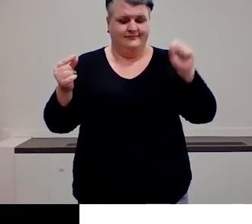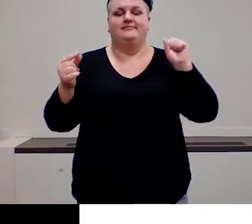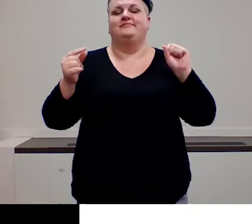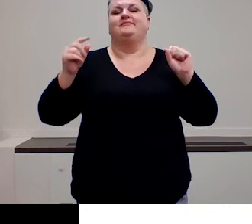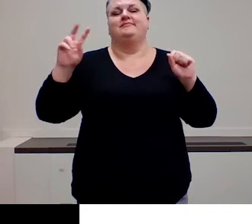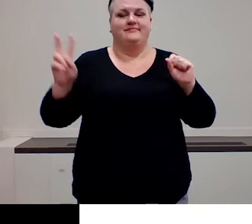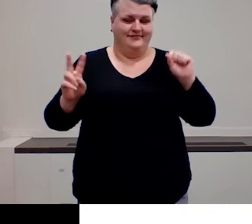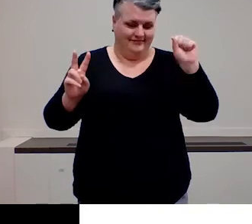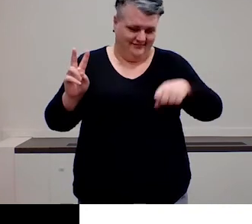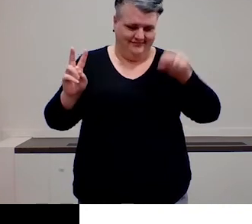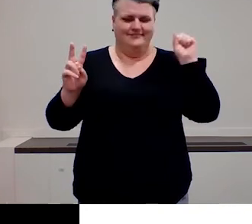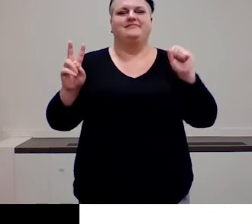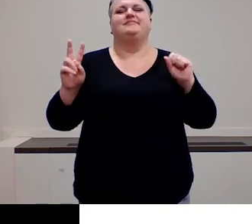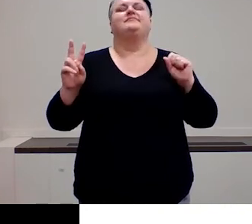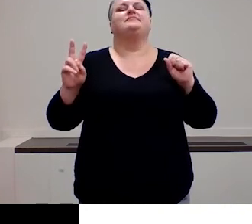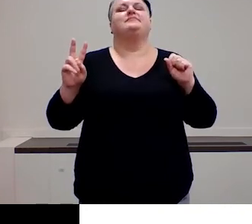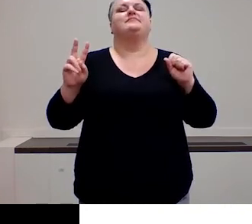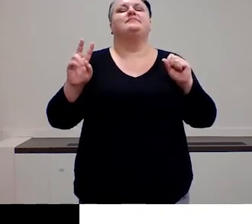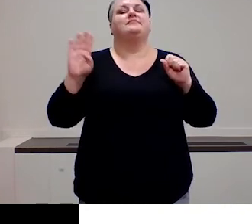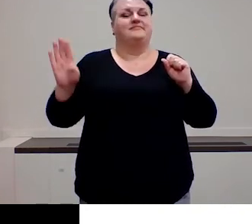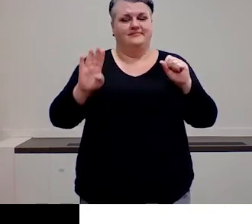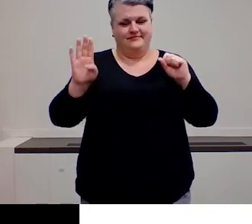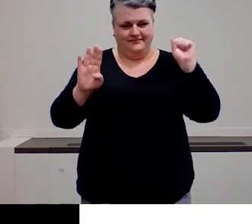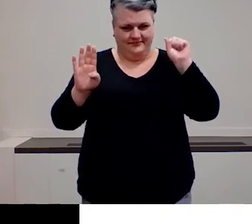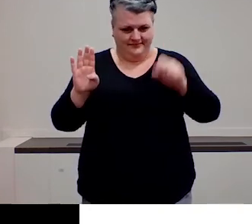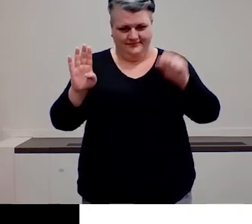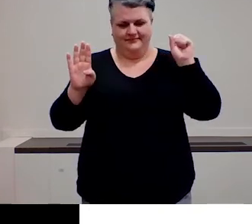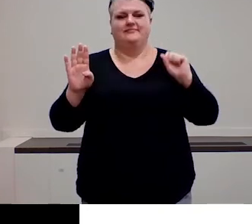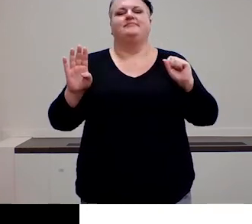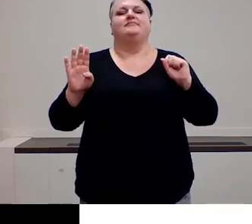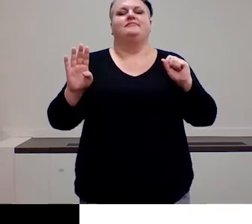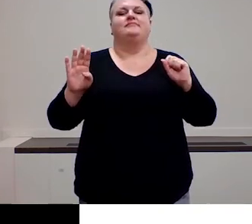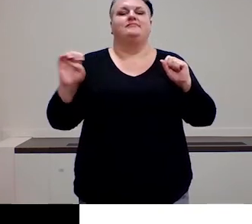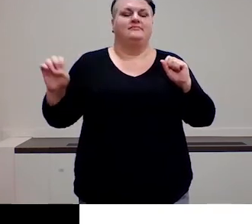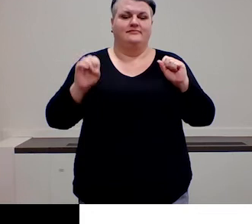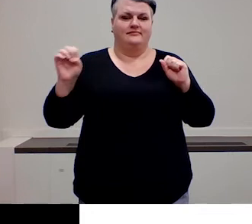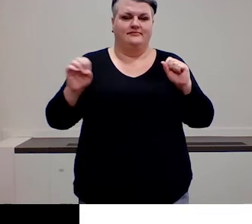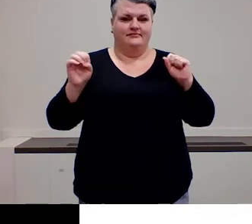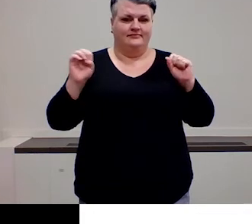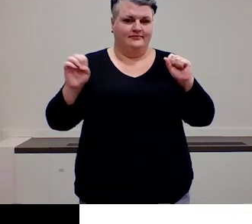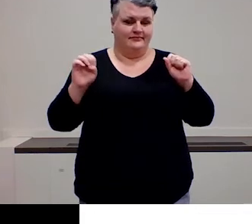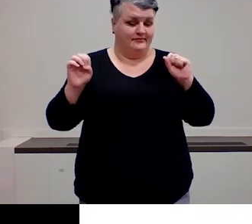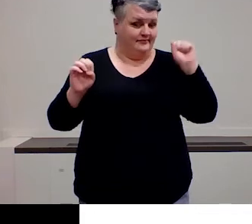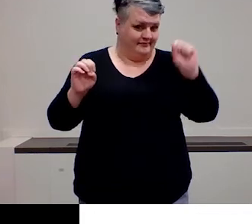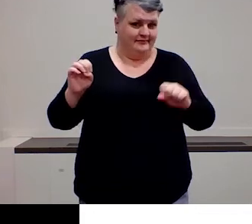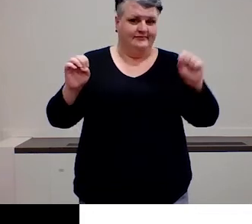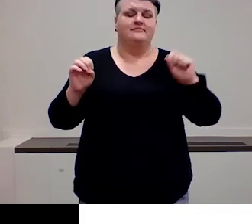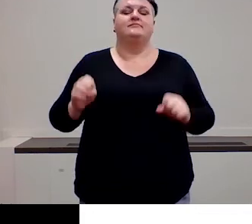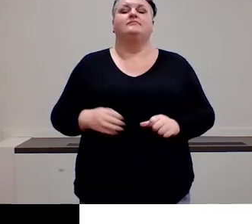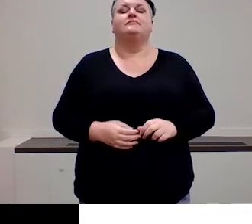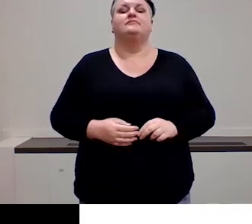Mrs. Varwig, Yes. Yes. Ms. Barnes, Yes. Mrs. Eichenberg. Yes.